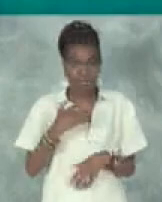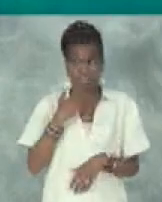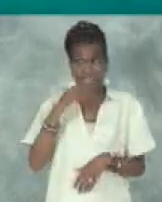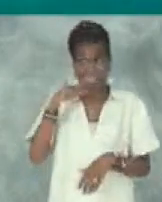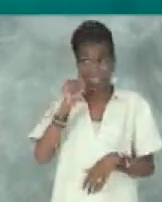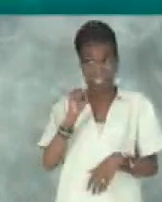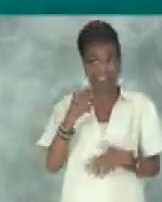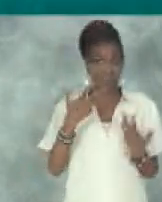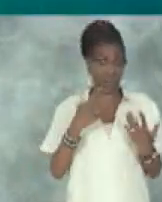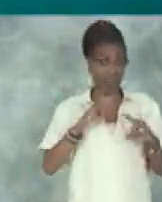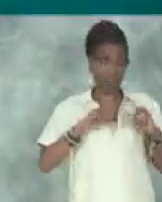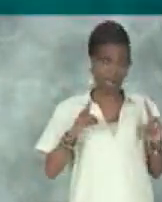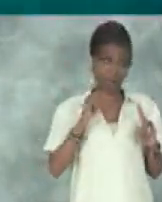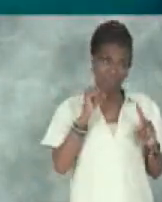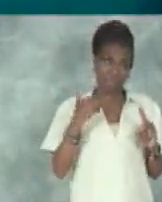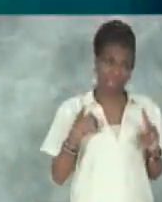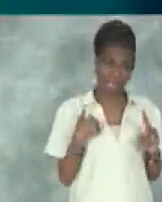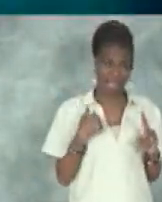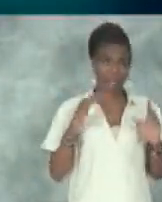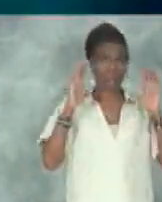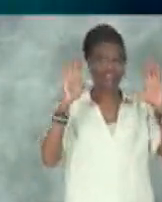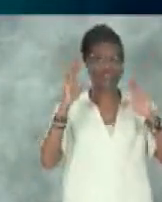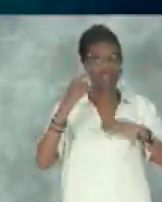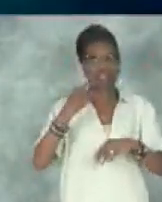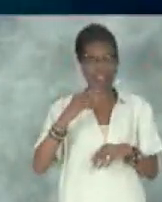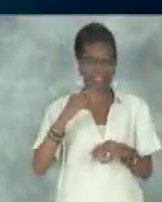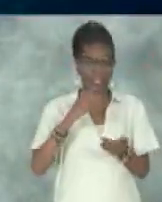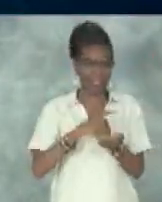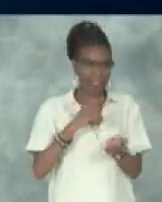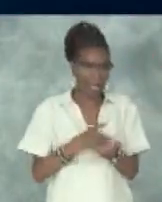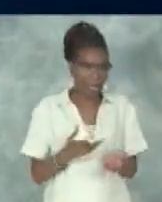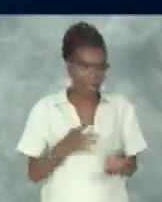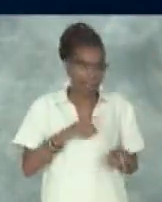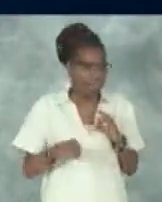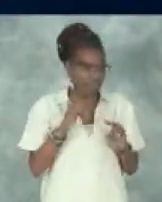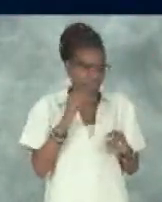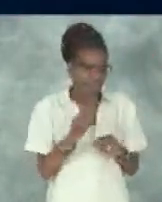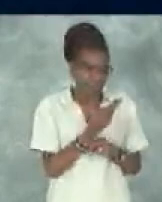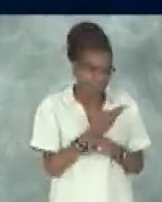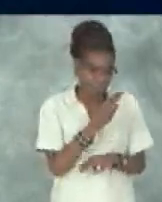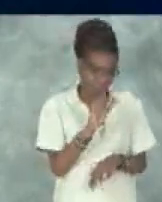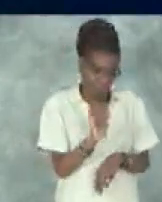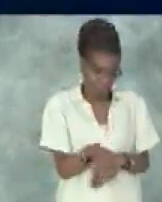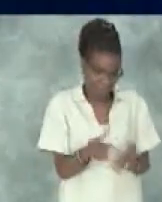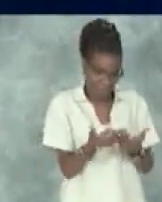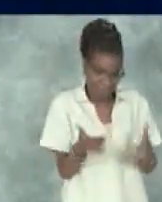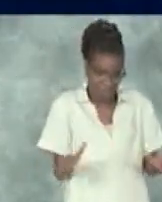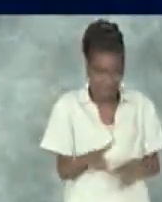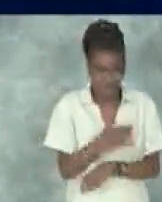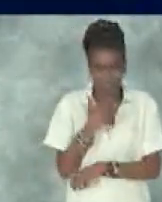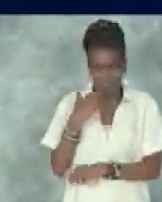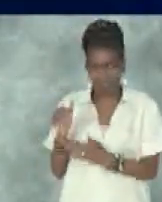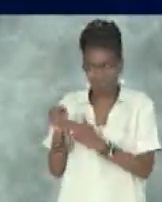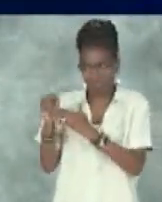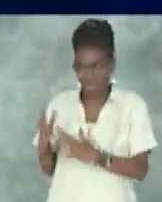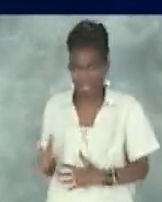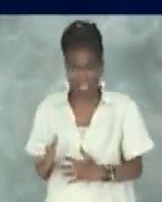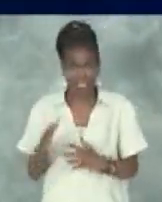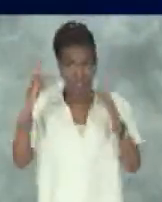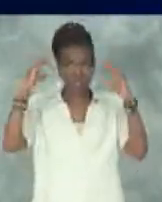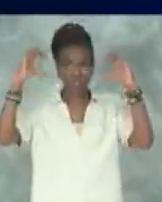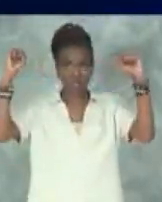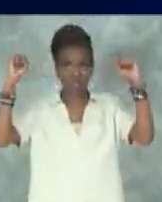world, but we have a solution. But since you failed at that, let me remind you that when you are a leader, Mr. President,